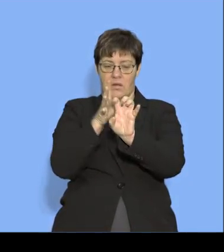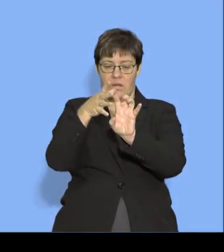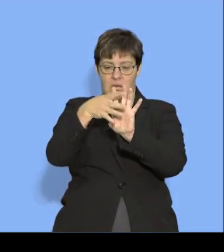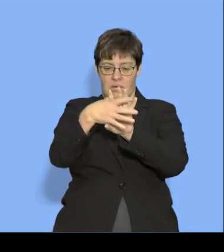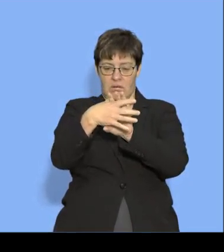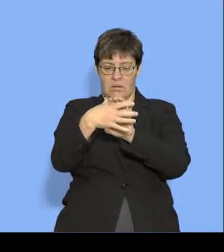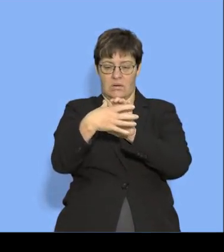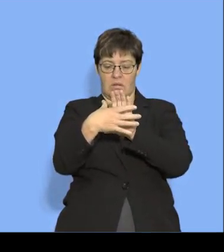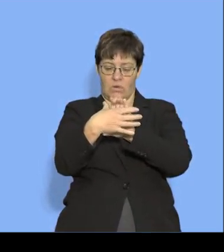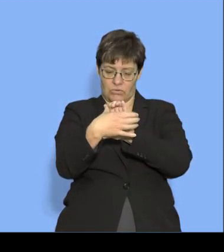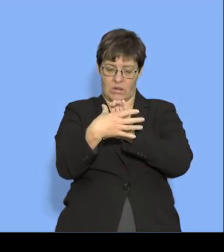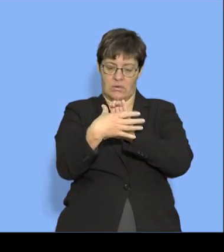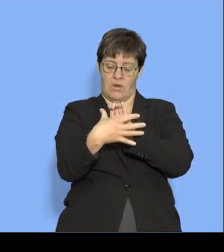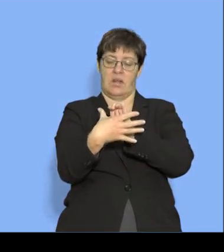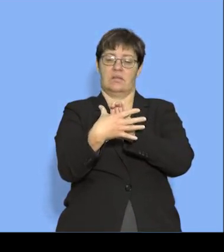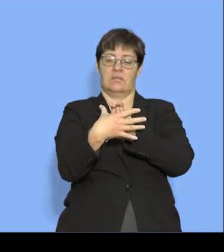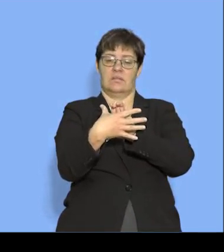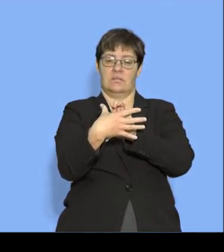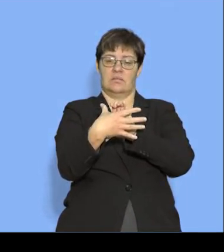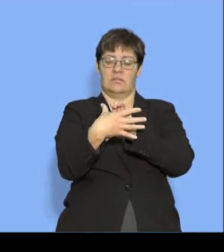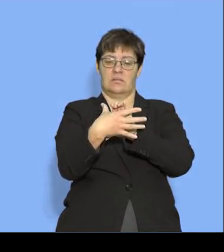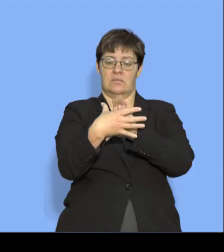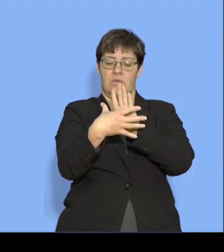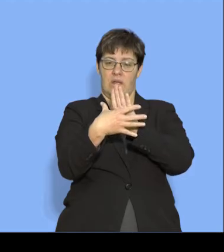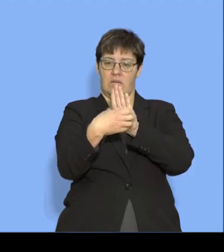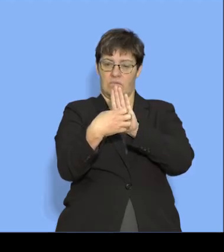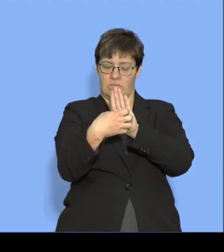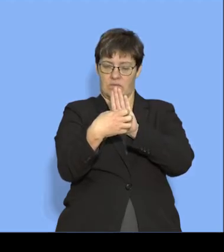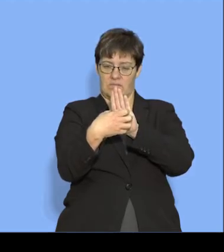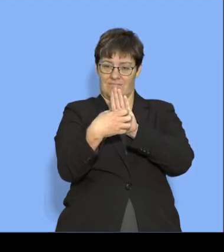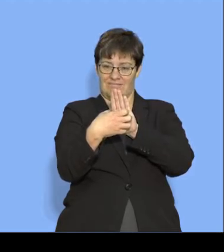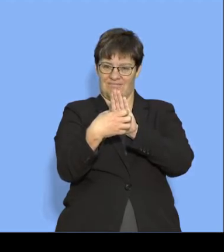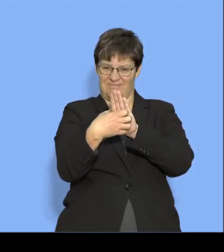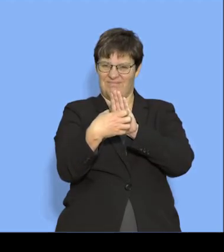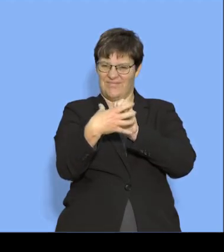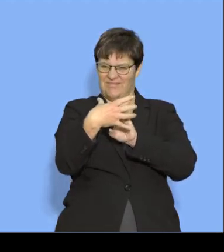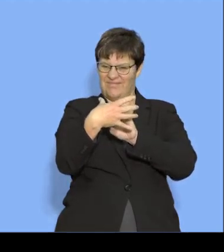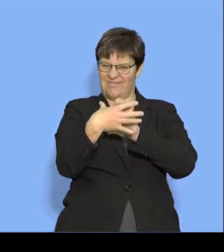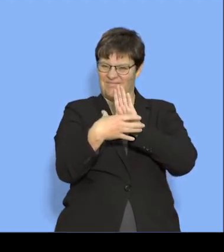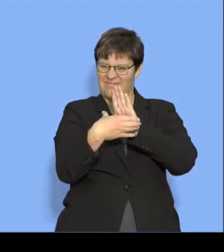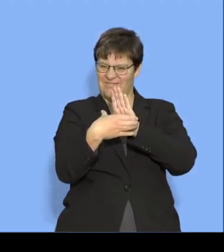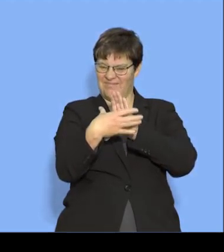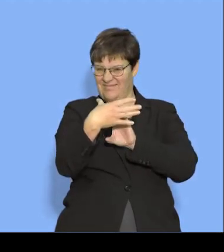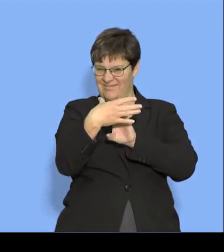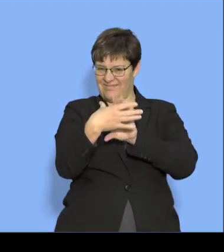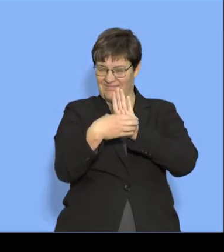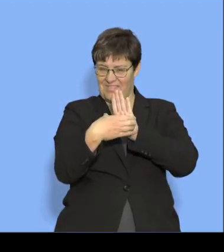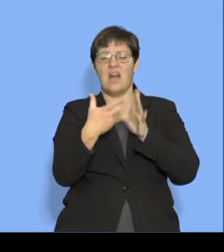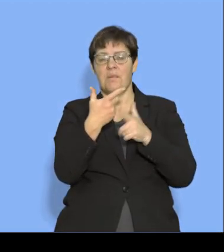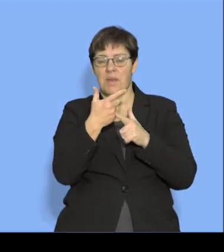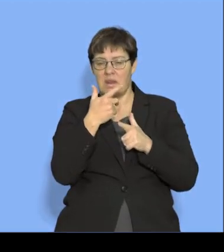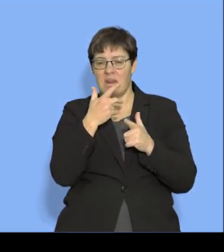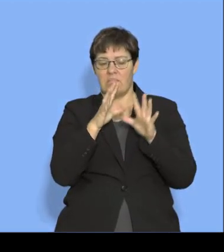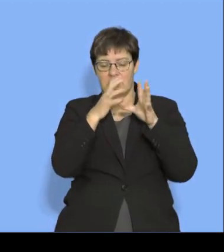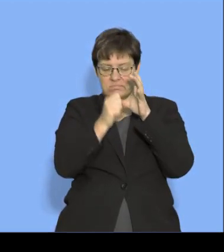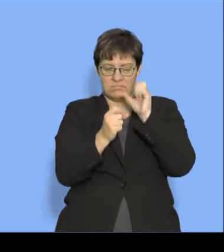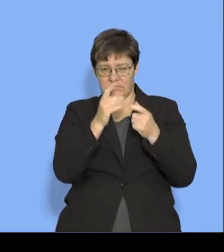When one contracts, the other relaxes. And that muscle action allows for the esophagus